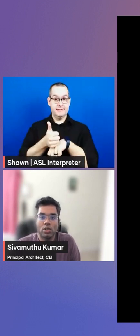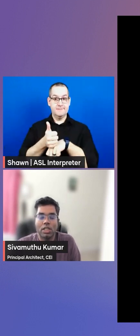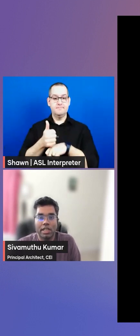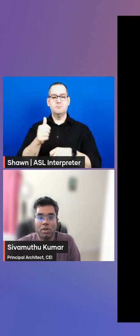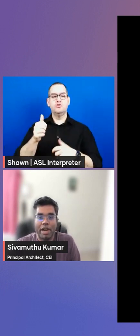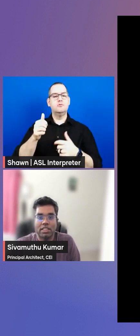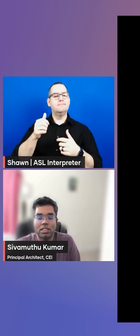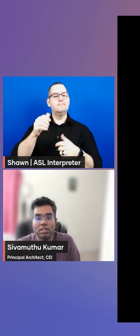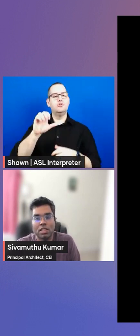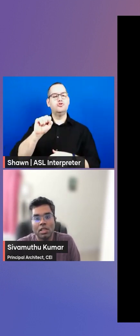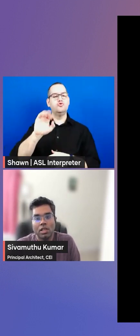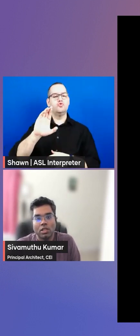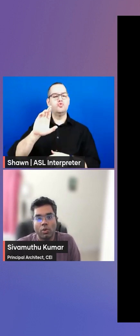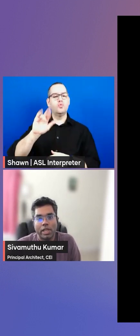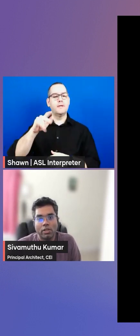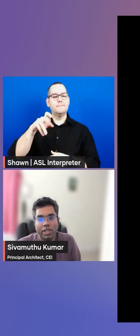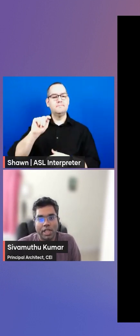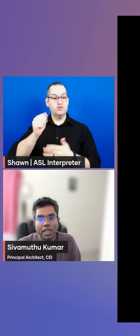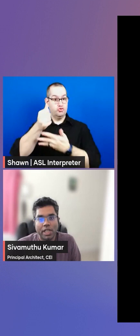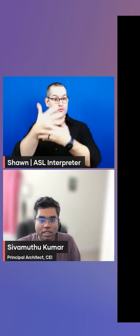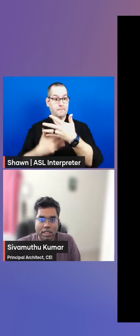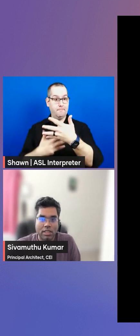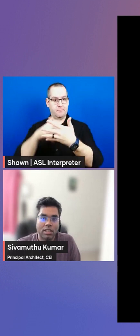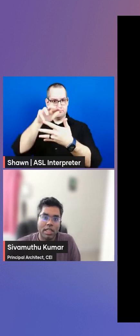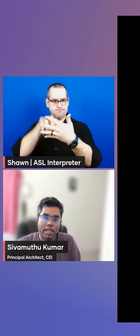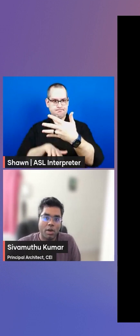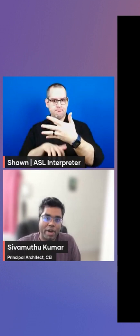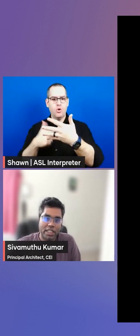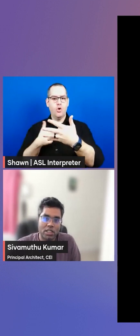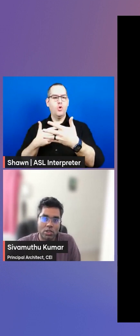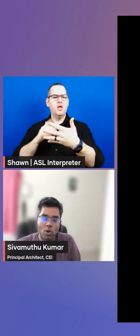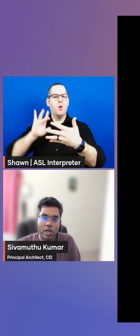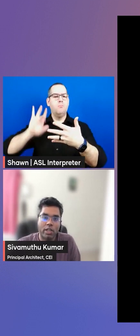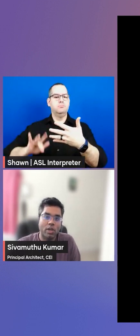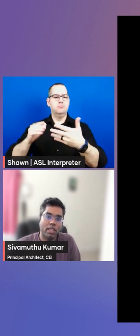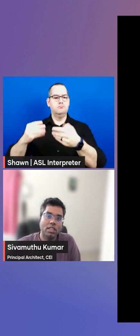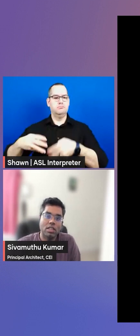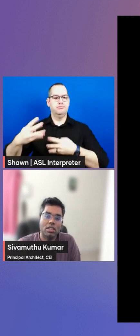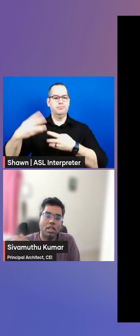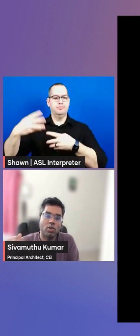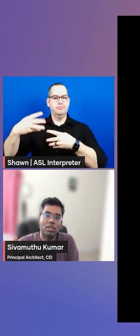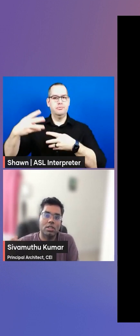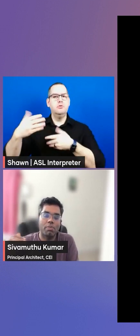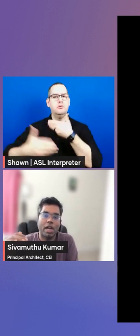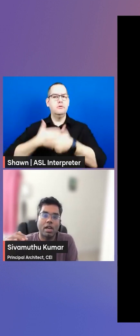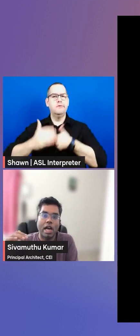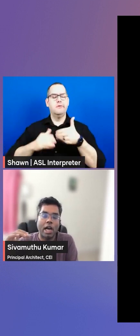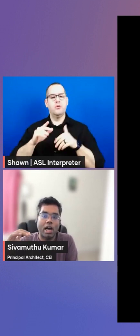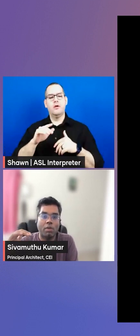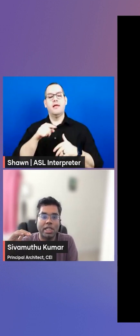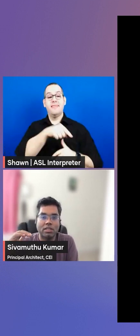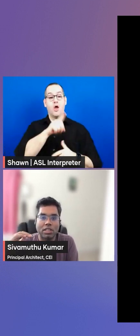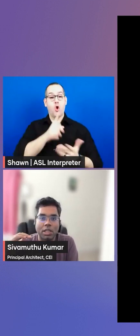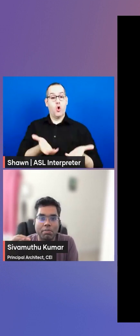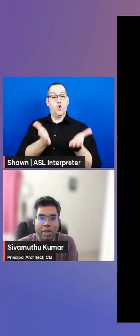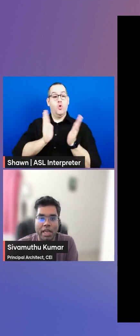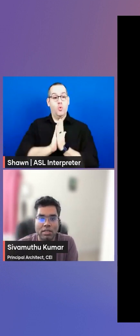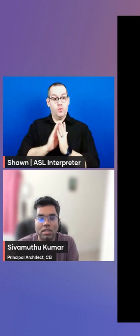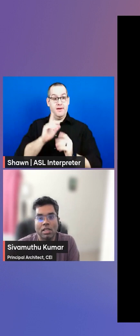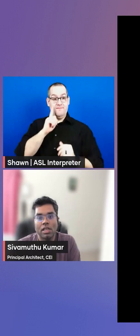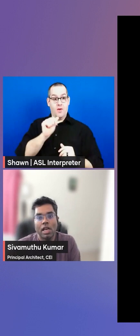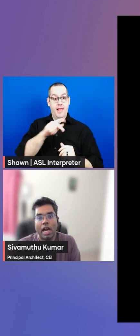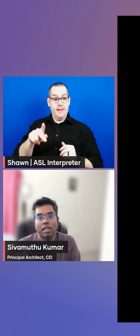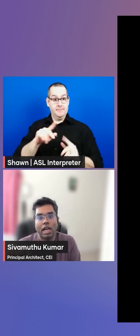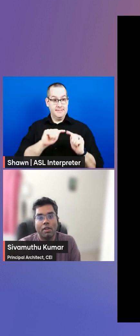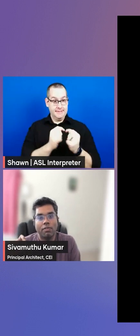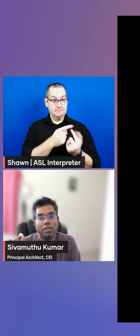is running through the GitHub Actions. So while we are running that, the GitHub Actions know like, okay, these are the requests the application team